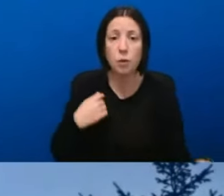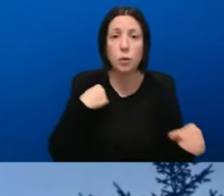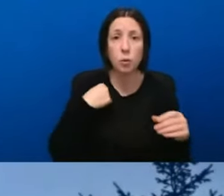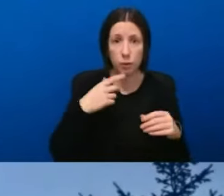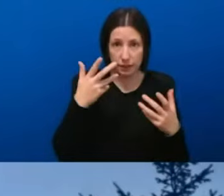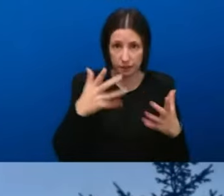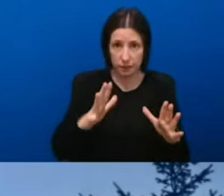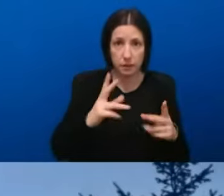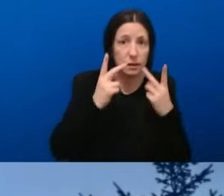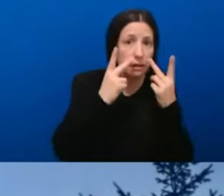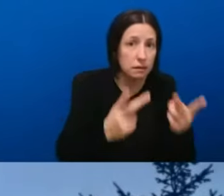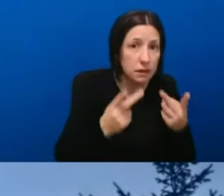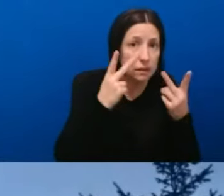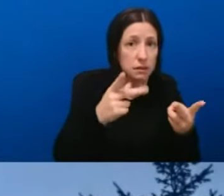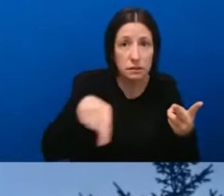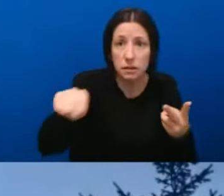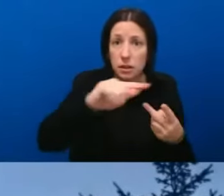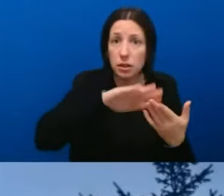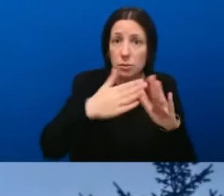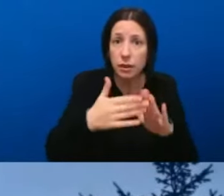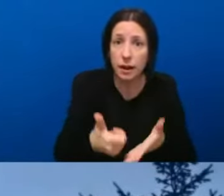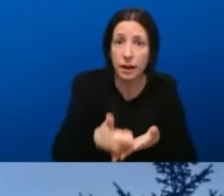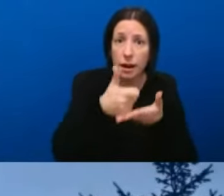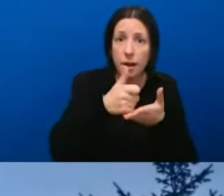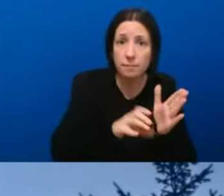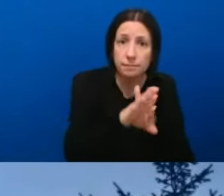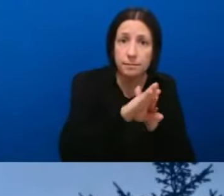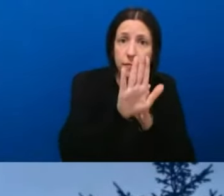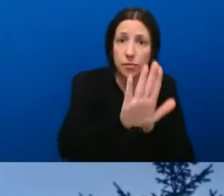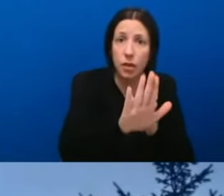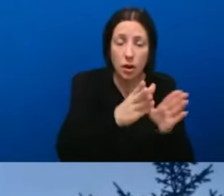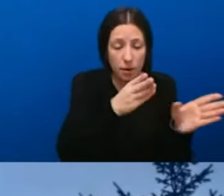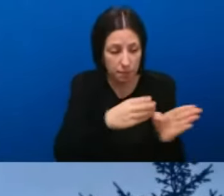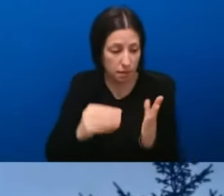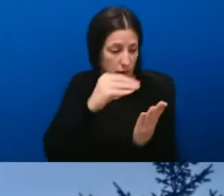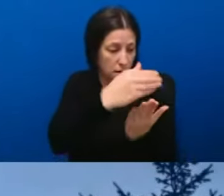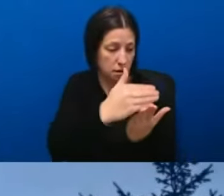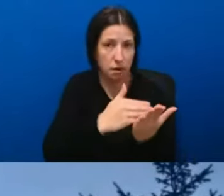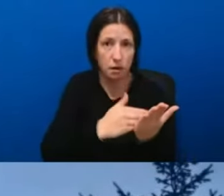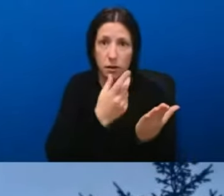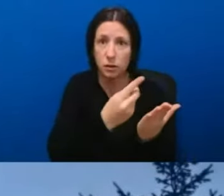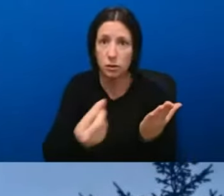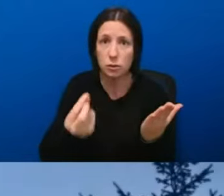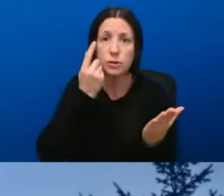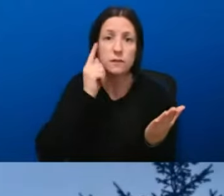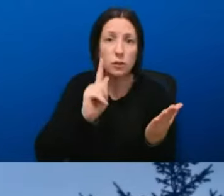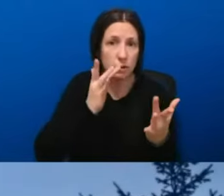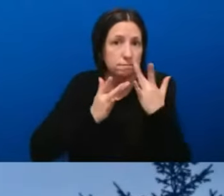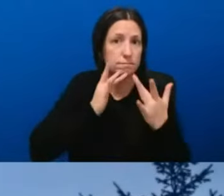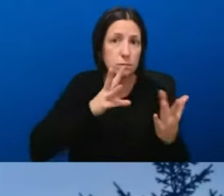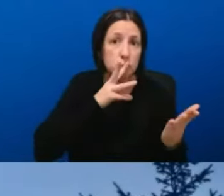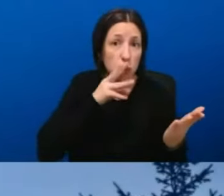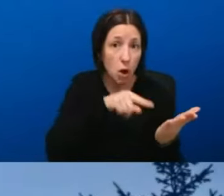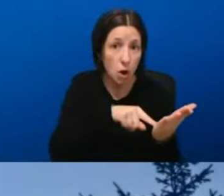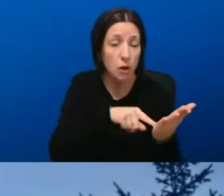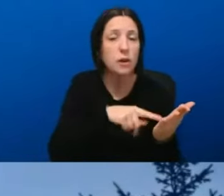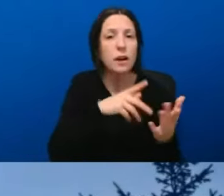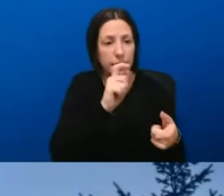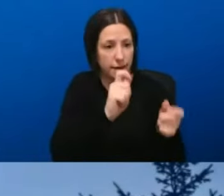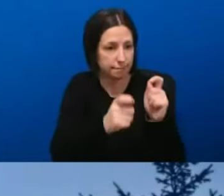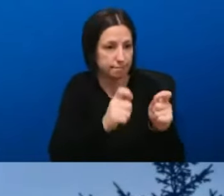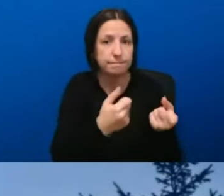We've looked at going into communities, specifically working with them to help them with their emergency plans for drought, and continue to support